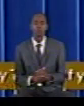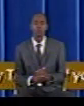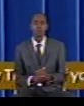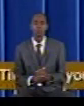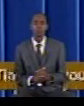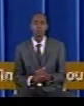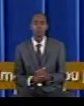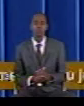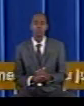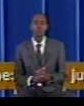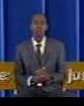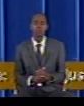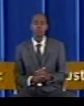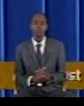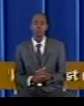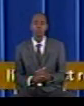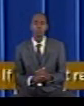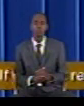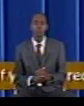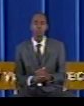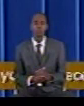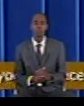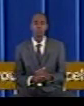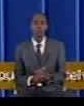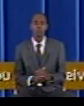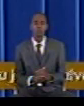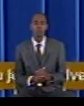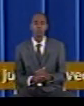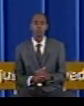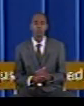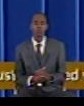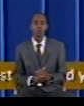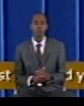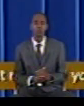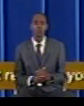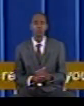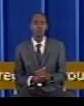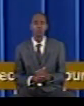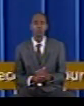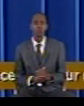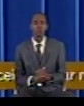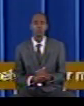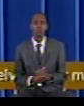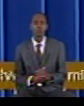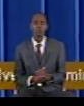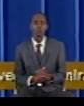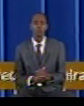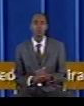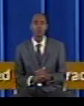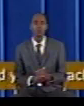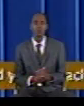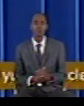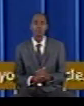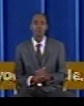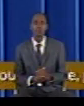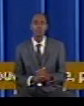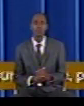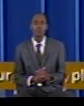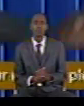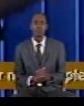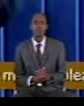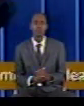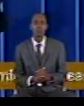chiwo kobe de mutuba amajia ya mutu gabadea